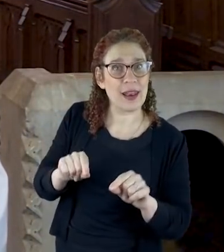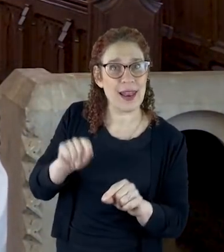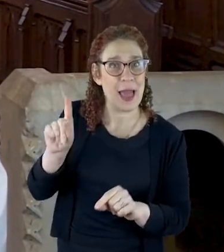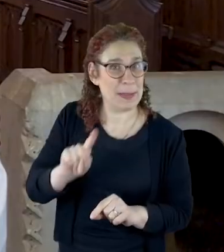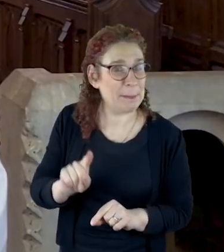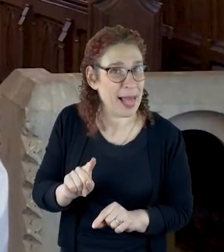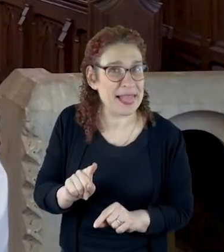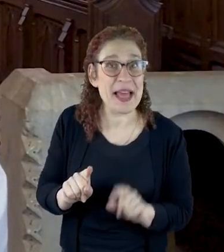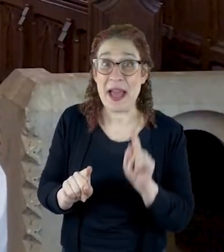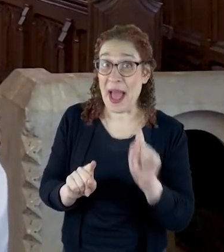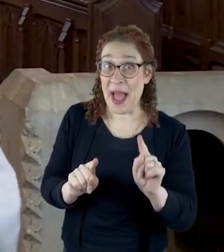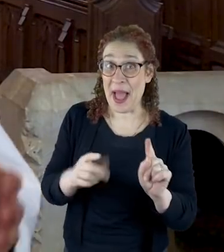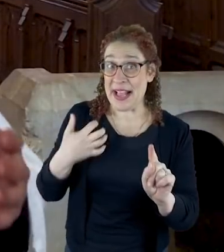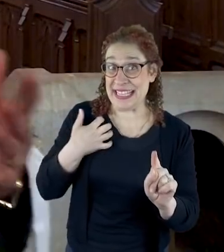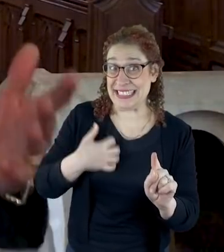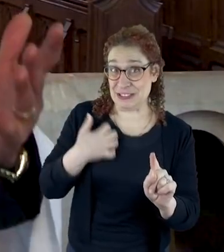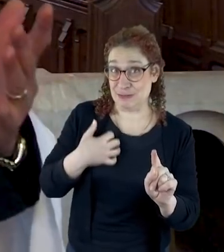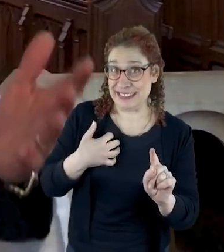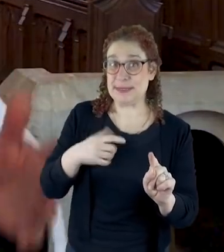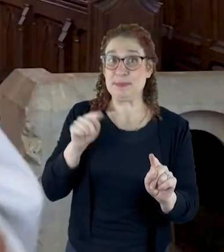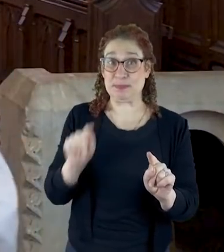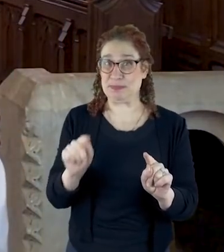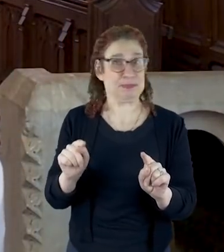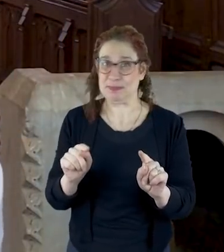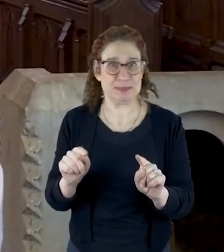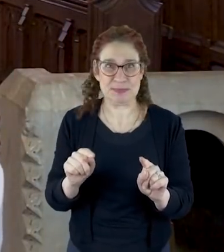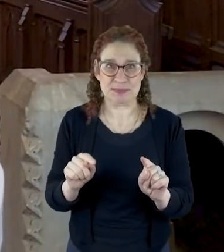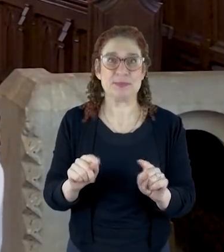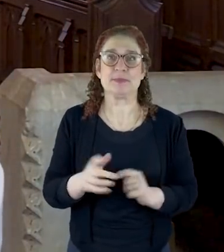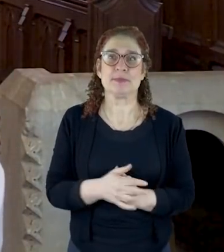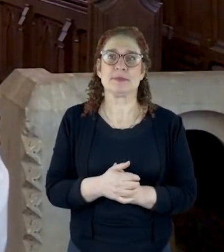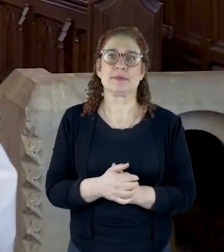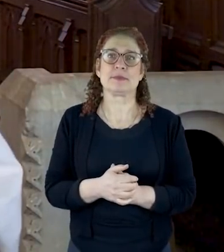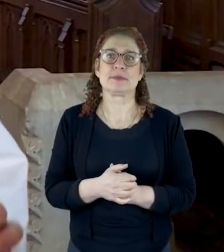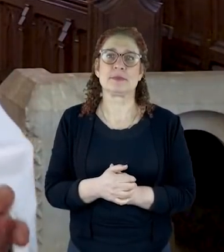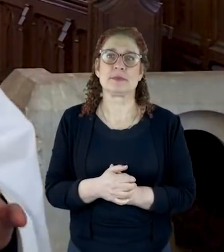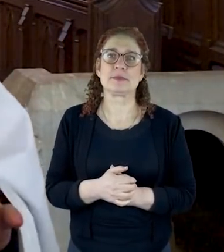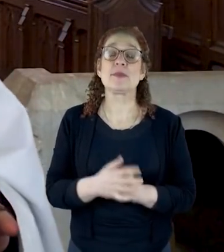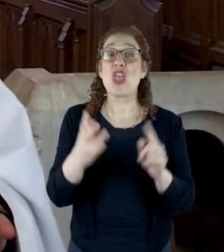assertion leads me to our third and most likely possibility.